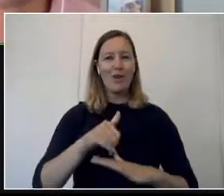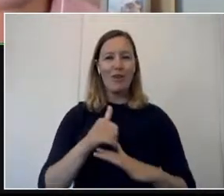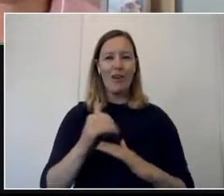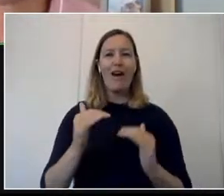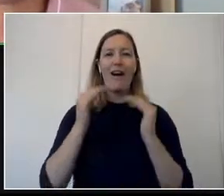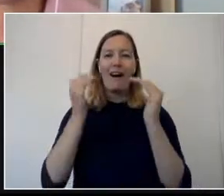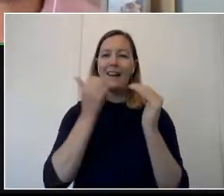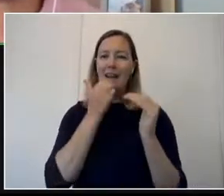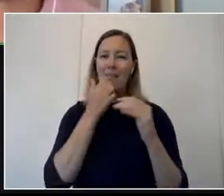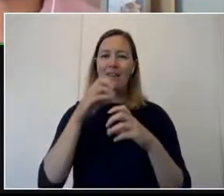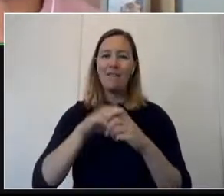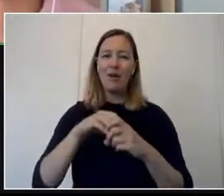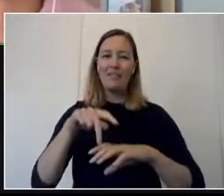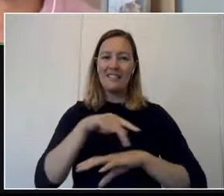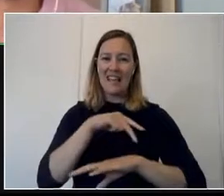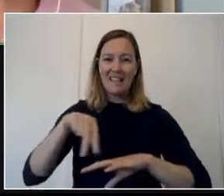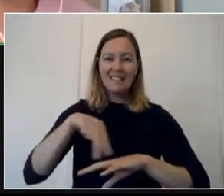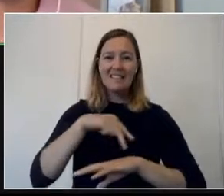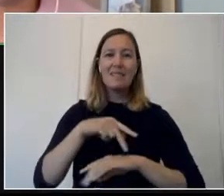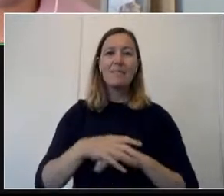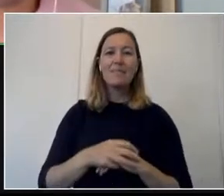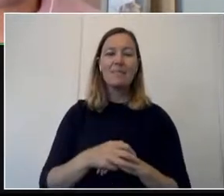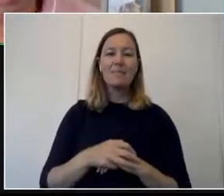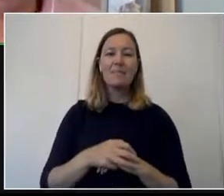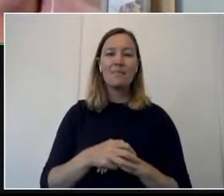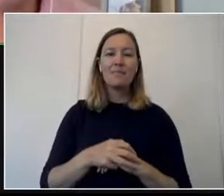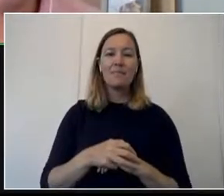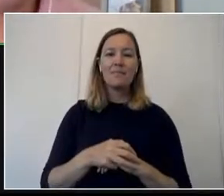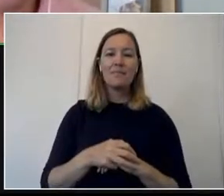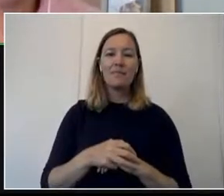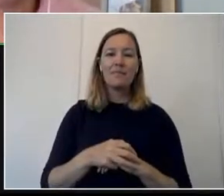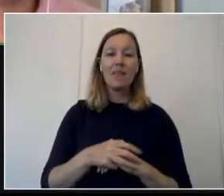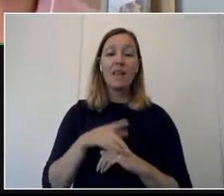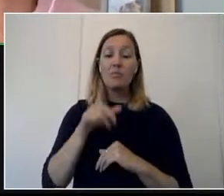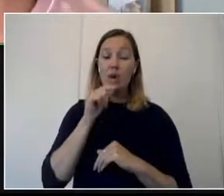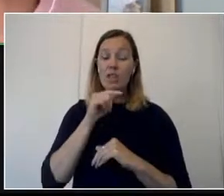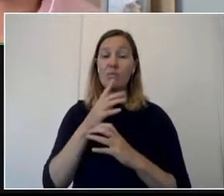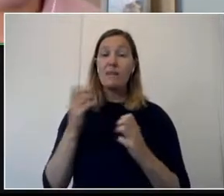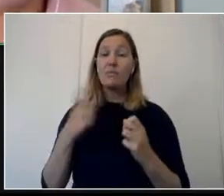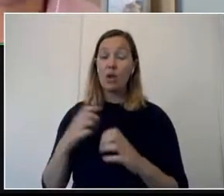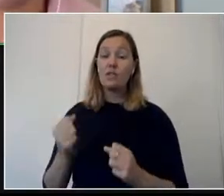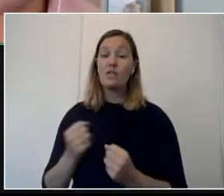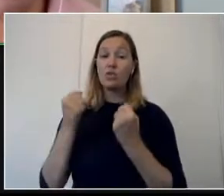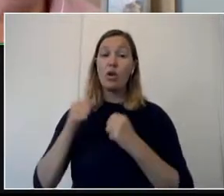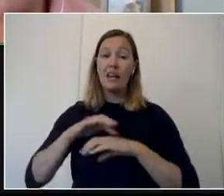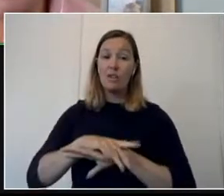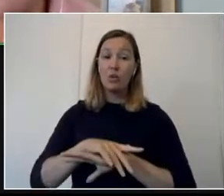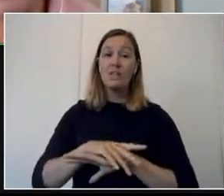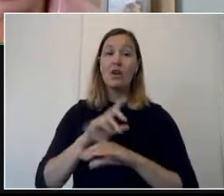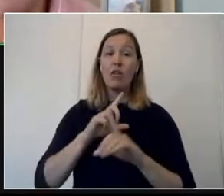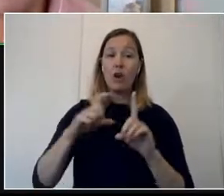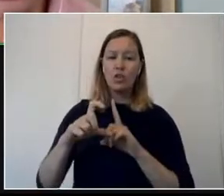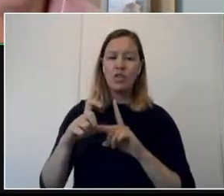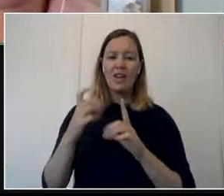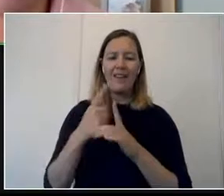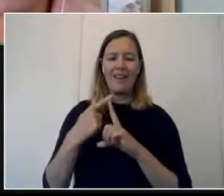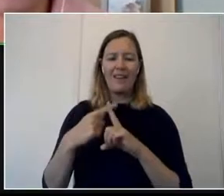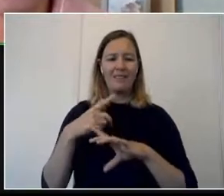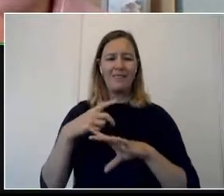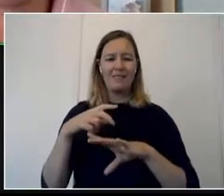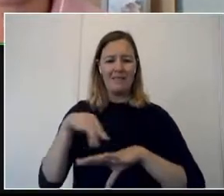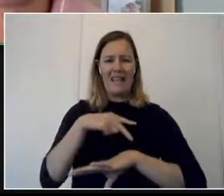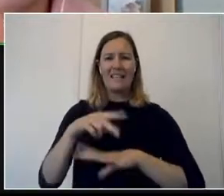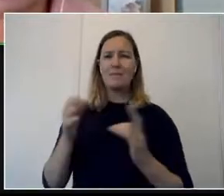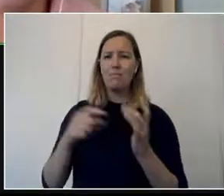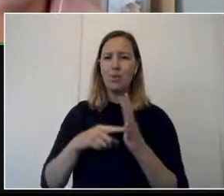the part of it could be the really strong influence of culture and the importance of dance within culture, and again how those